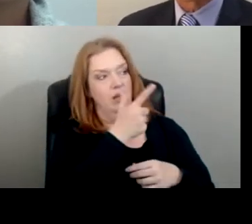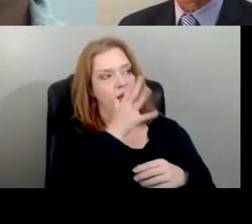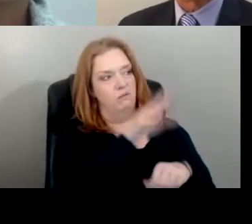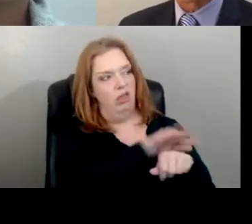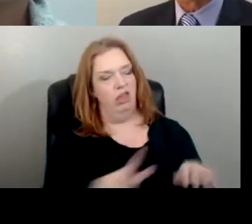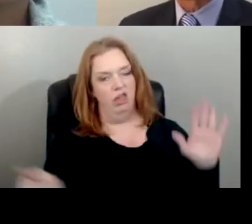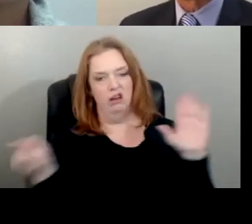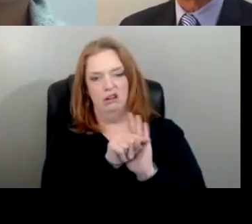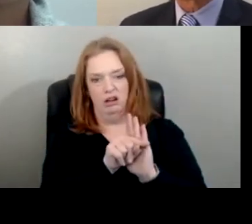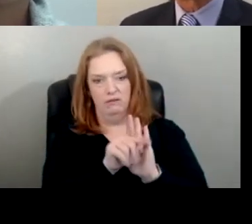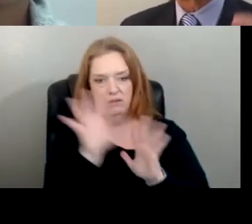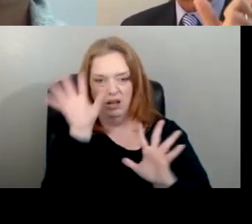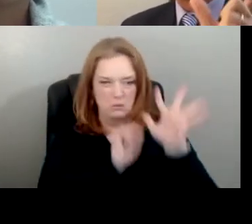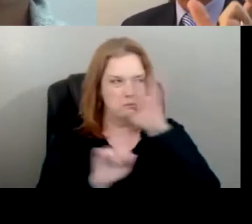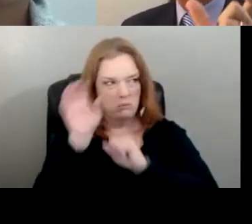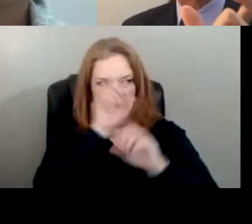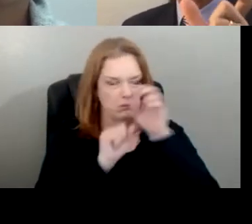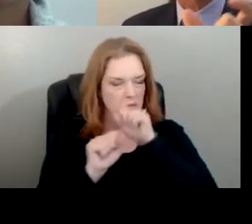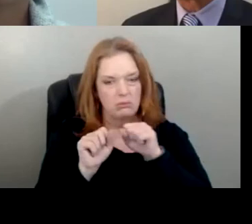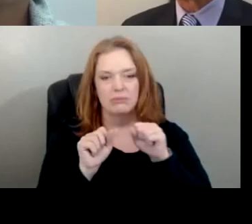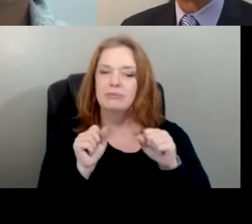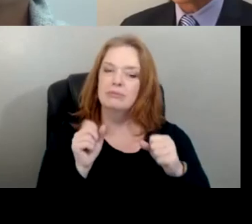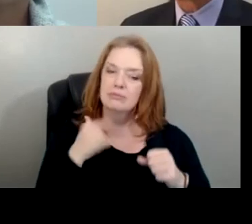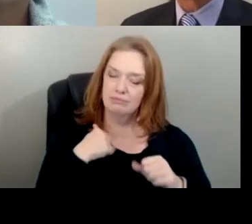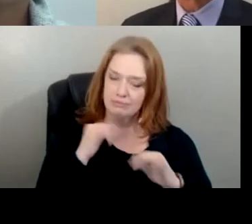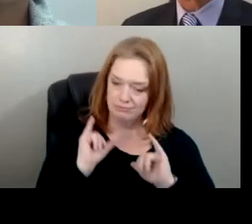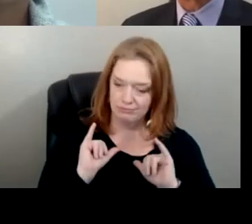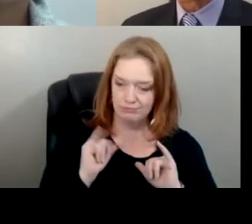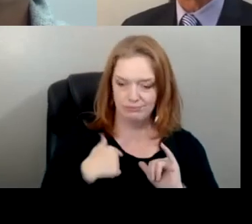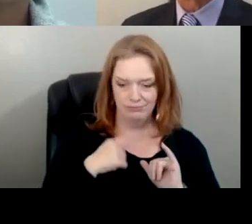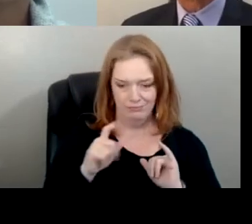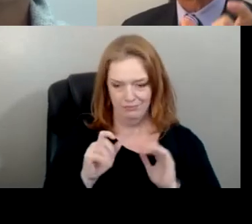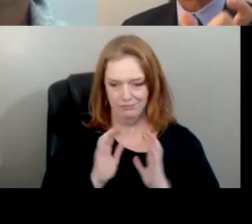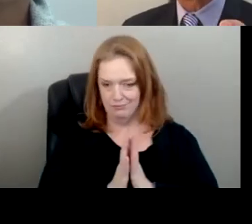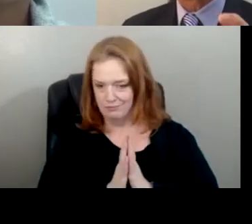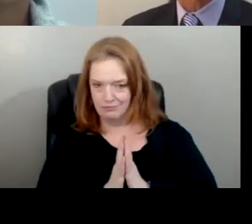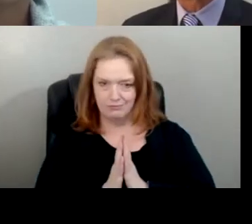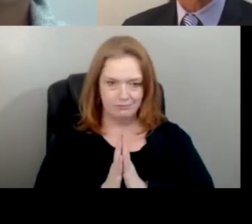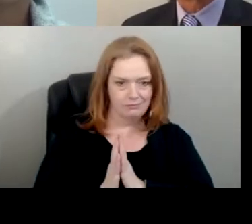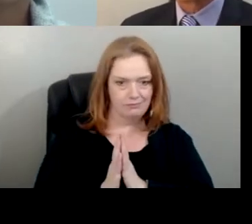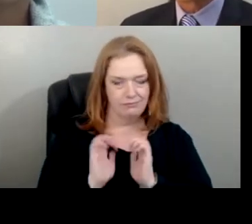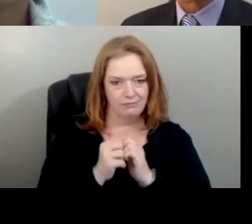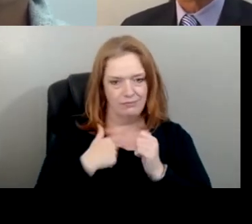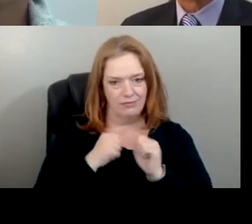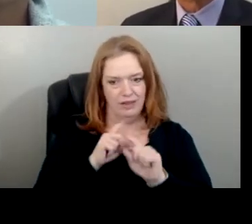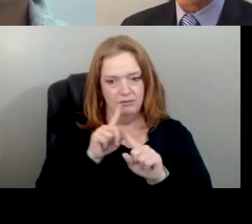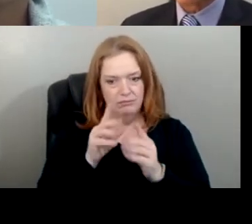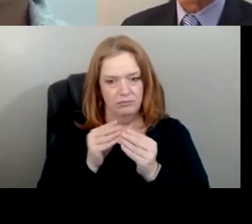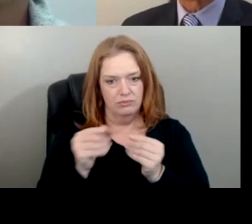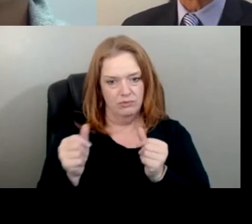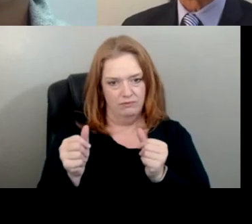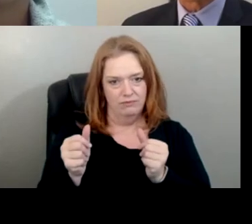that take place. But we really have to look at how do we go about and how do we address this